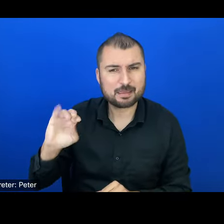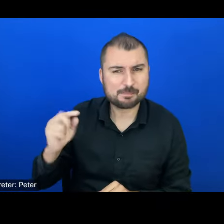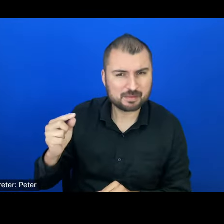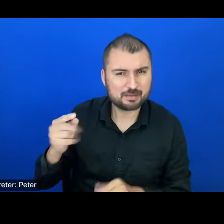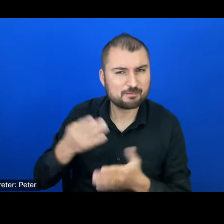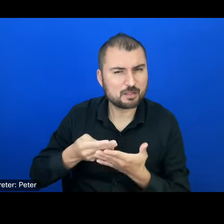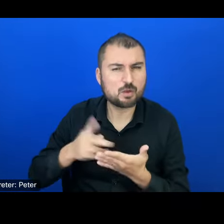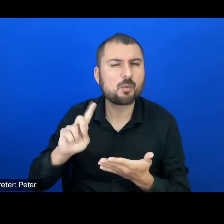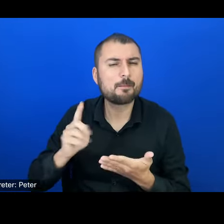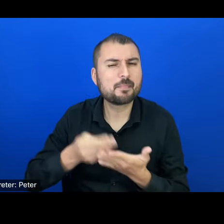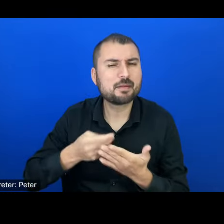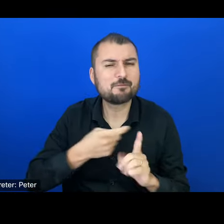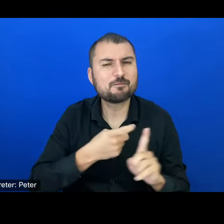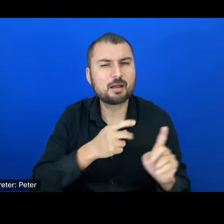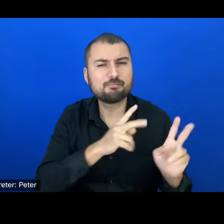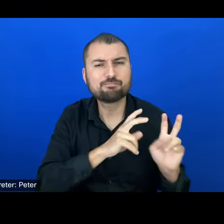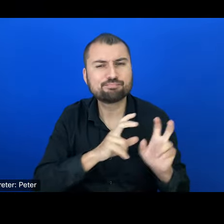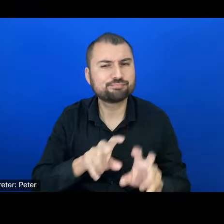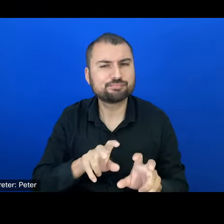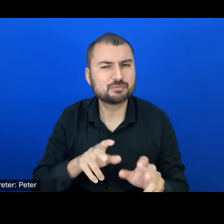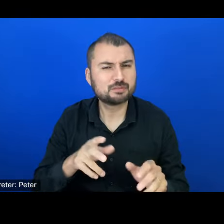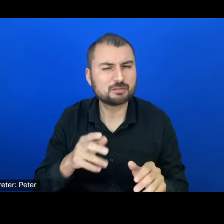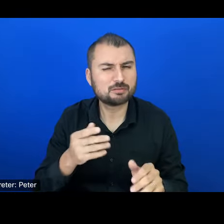again? Remind me on that.